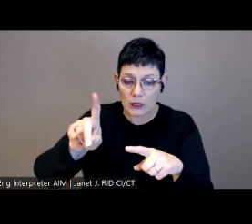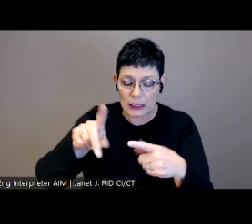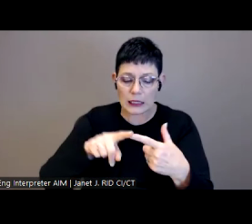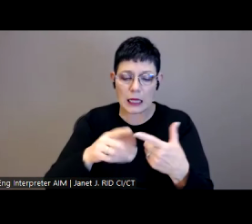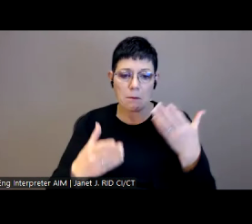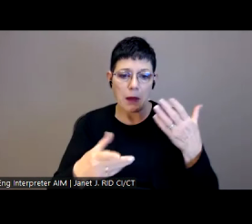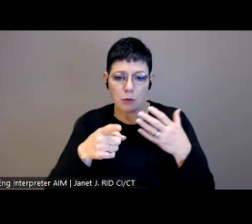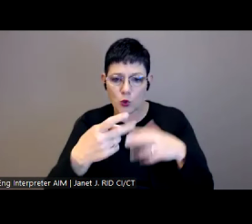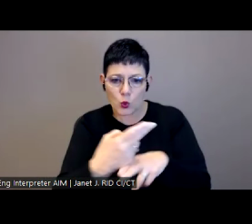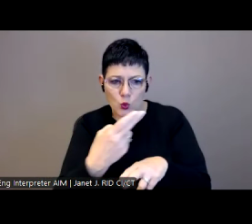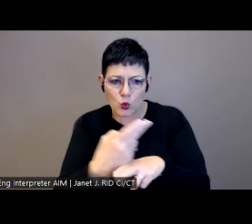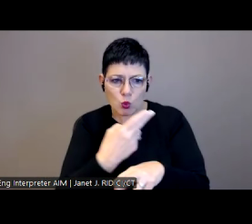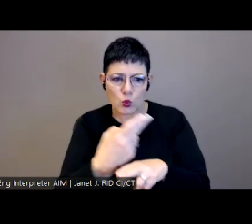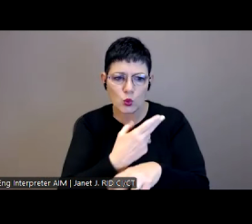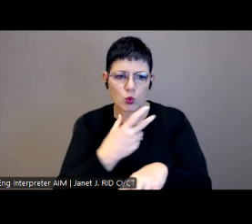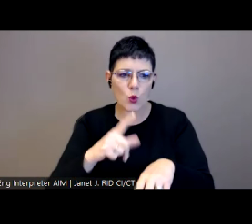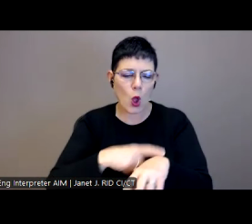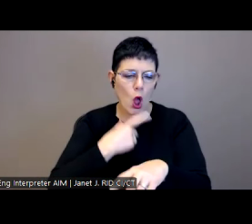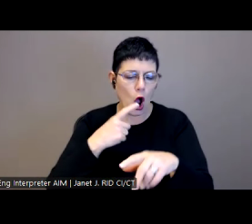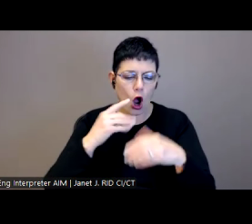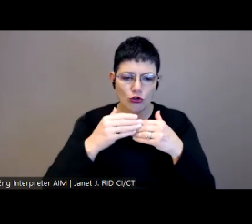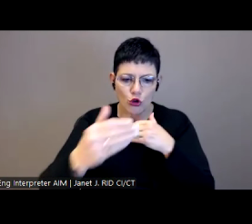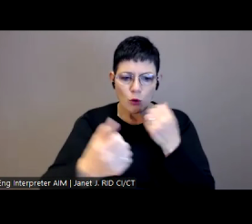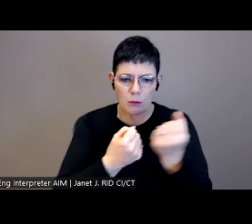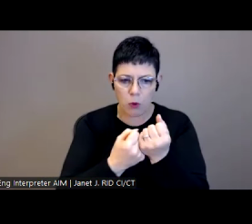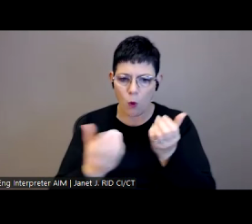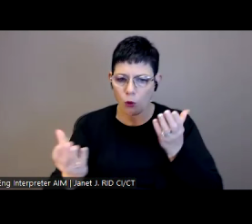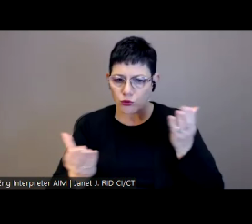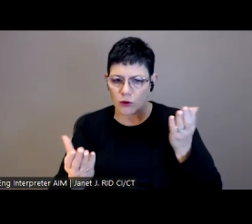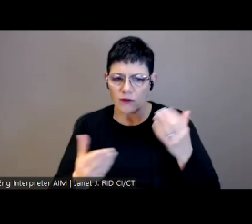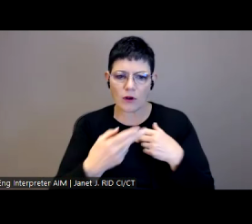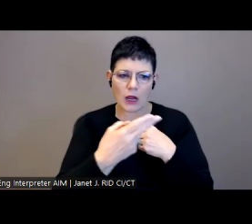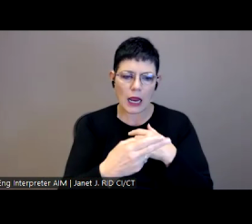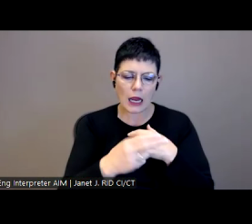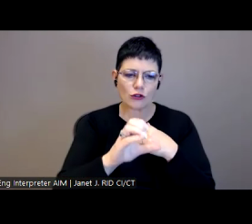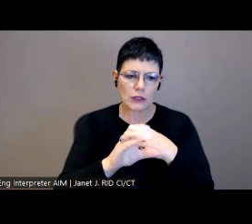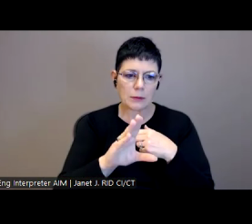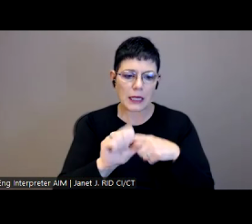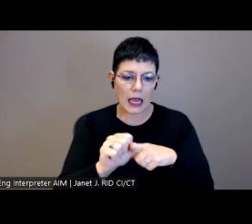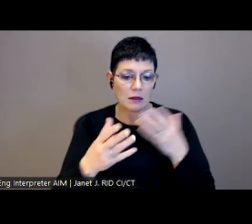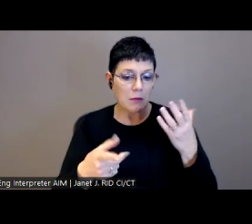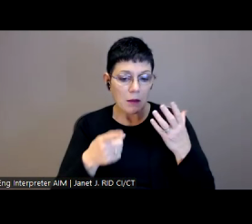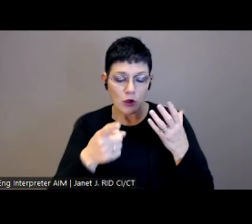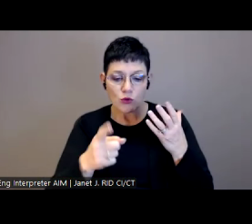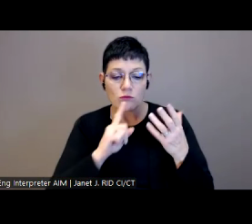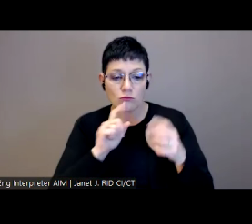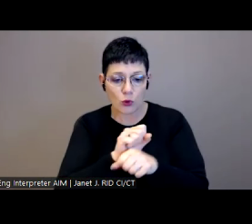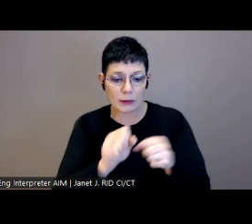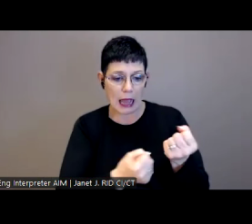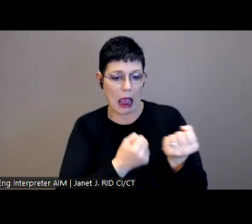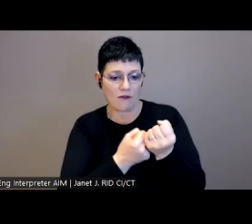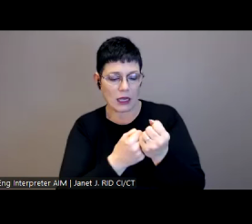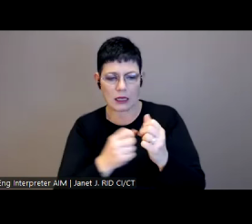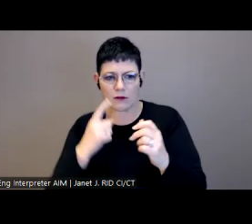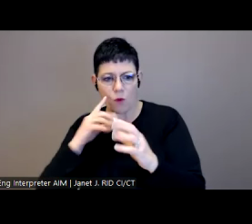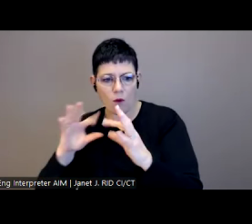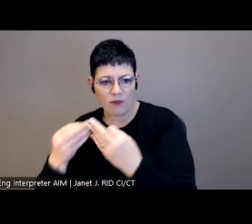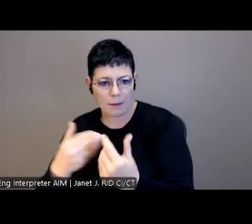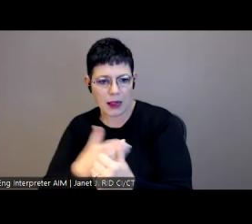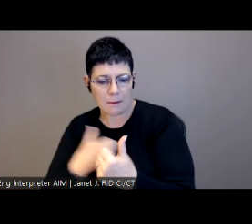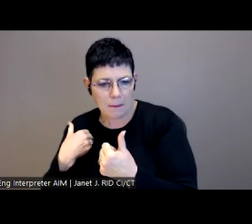who uses long-term supports and services, or HCBS. You might be an advocate, family member, or a loved one